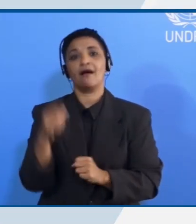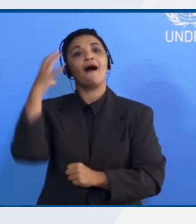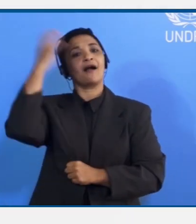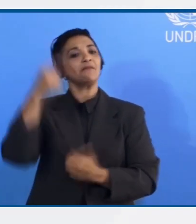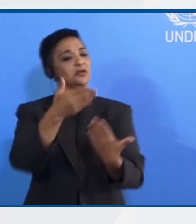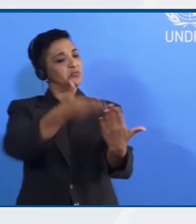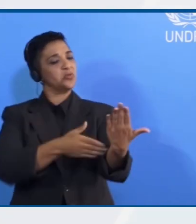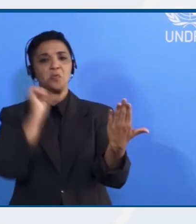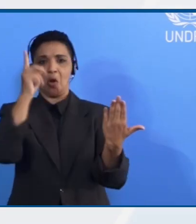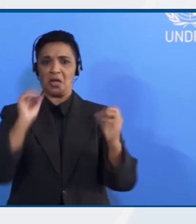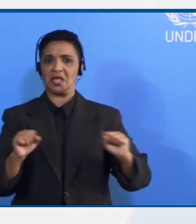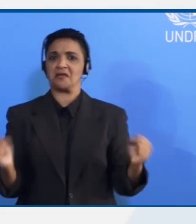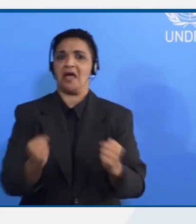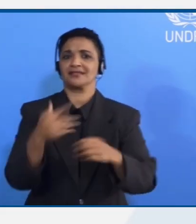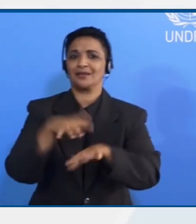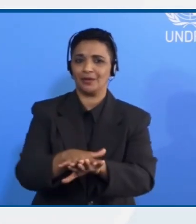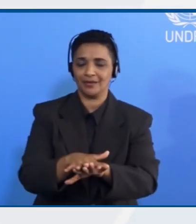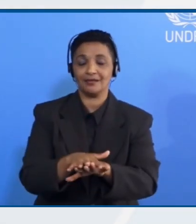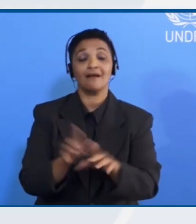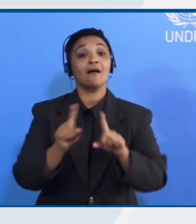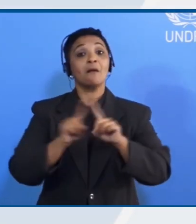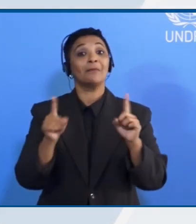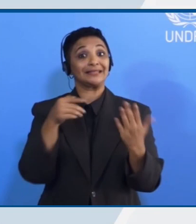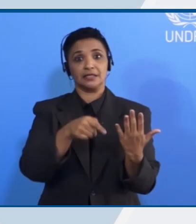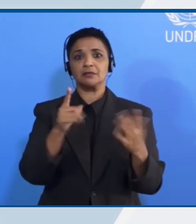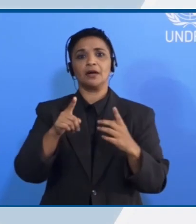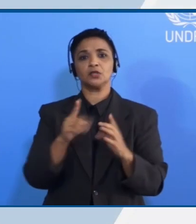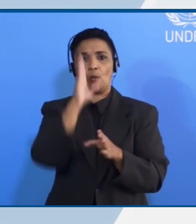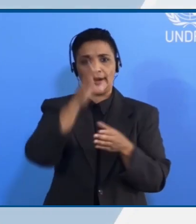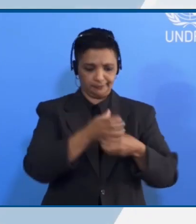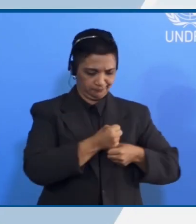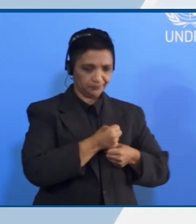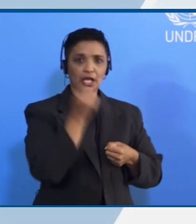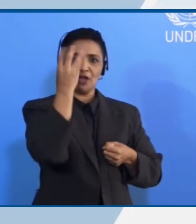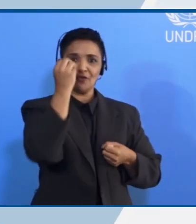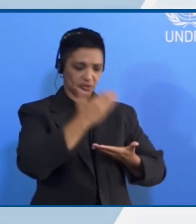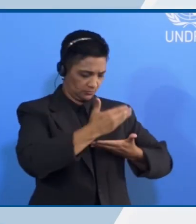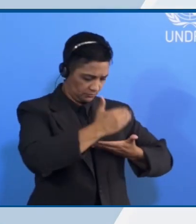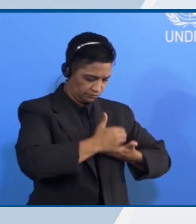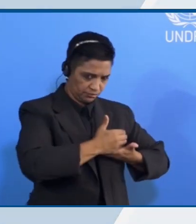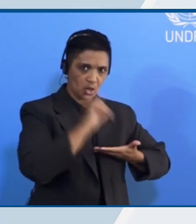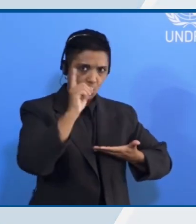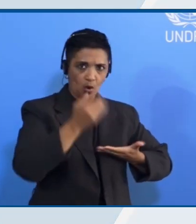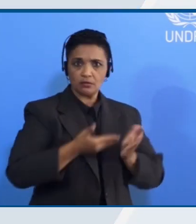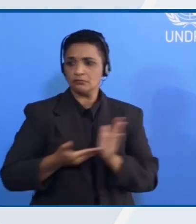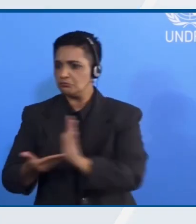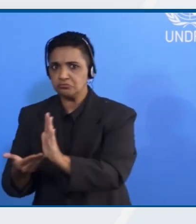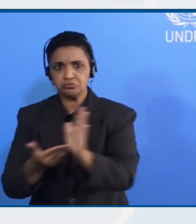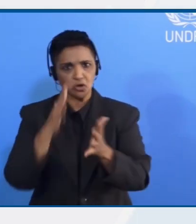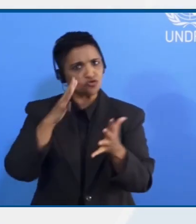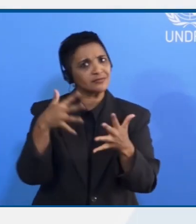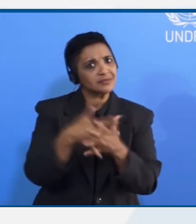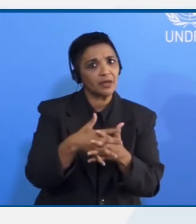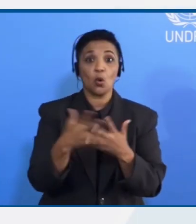could act on, right? But most importantly, this all needs to be transparent. It needs to be accessible. It can't be just something the government knows or